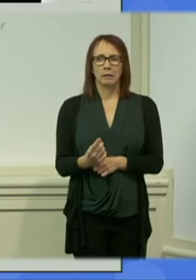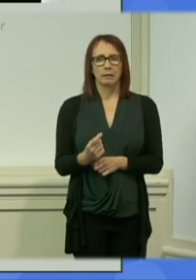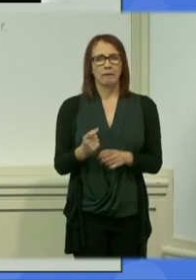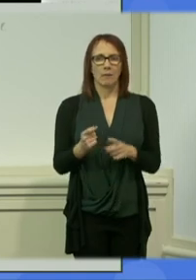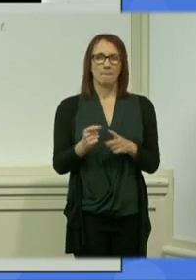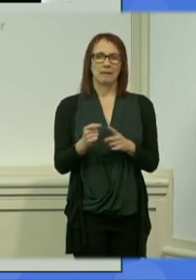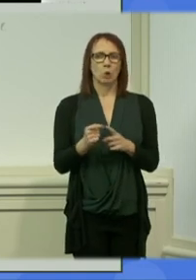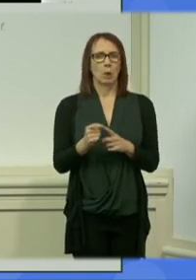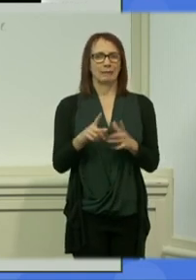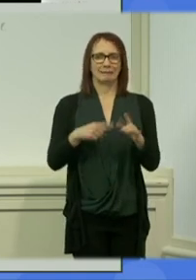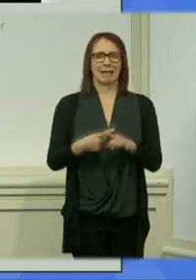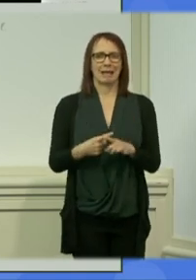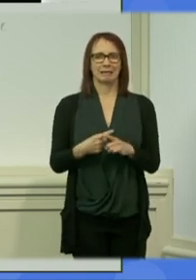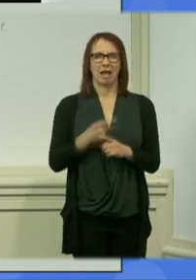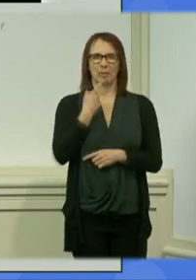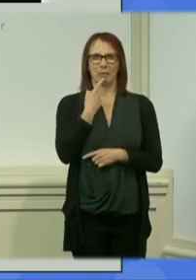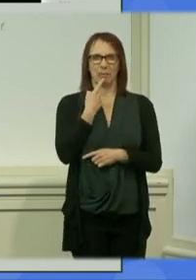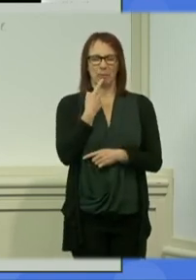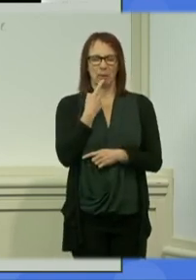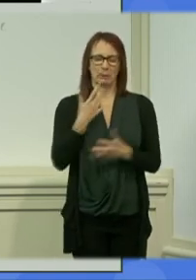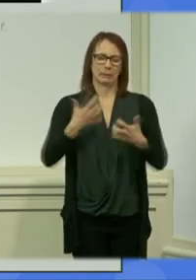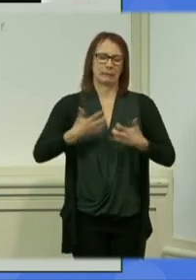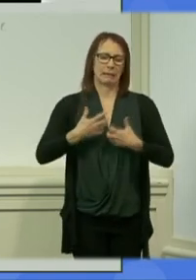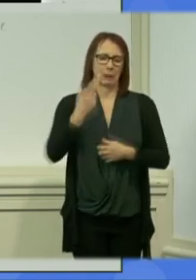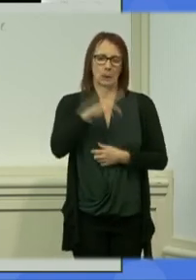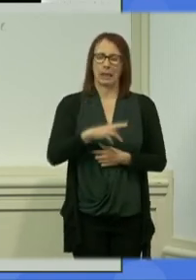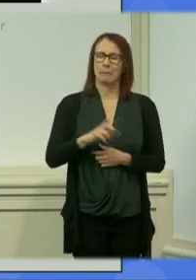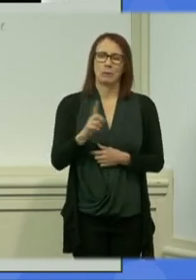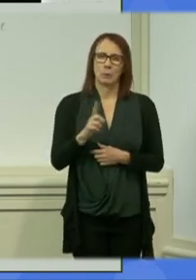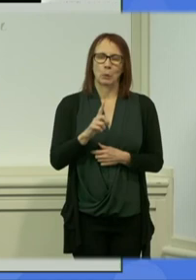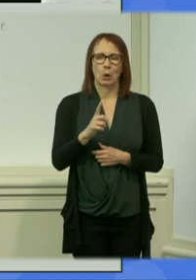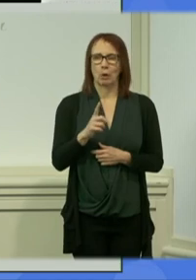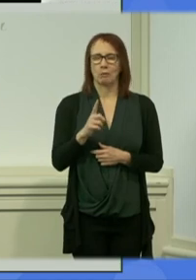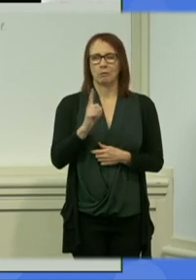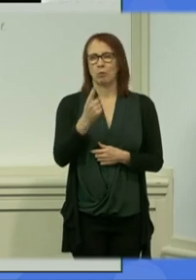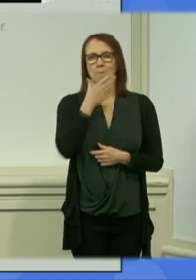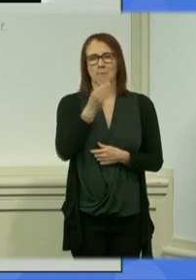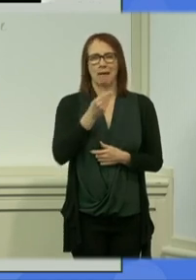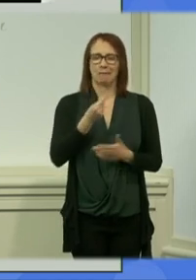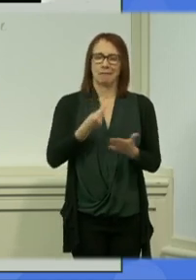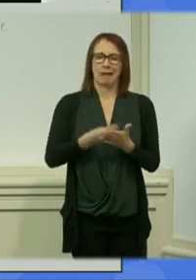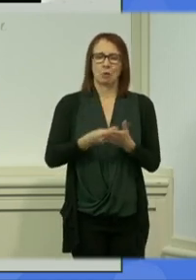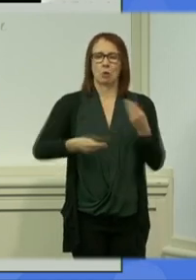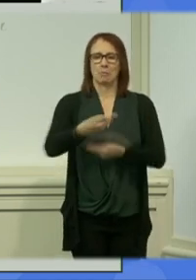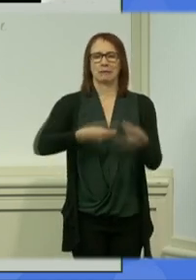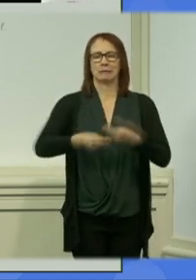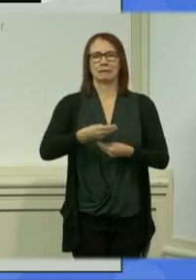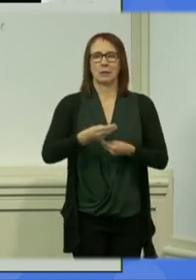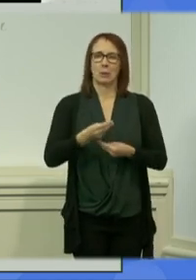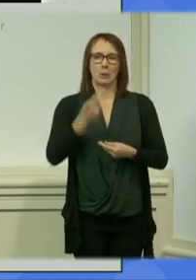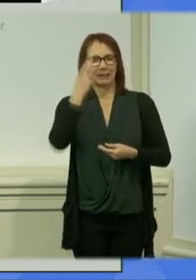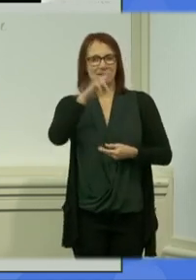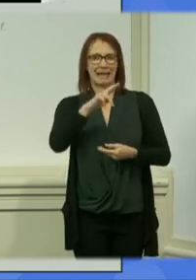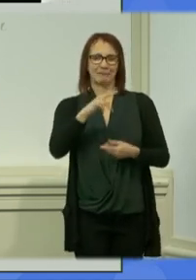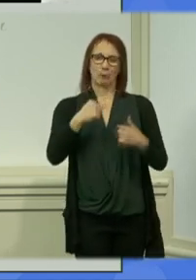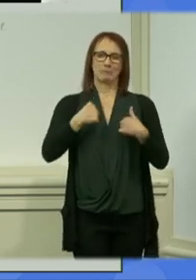put off by that. It's just a technical term, again, that economists use. It's named after the economists who came up with it. They like to name things after